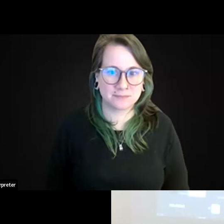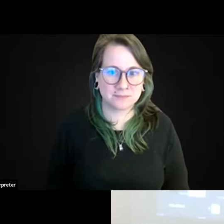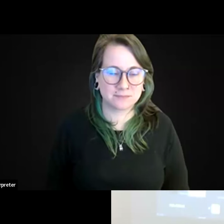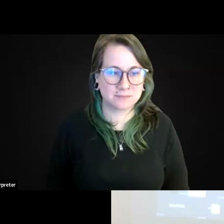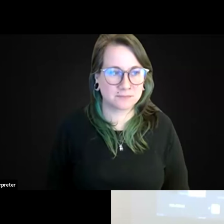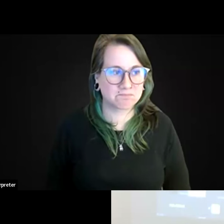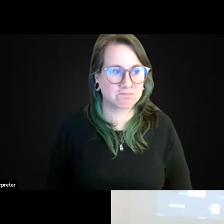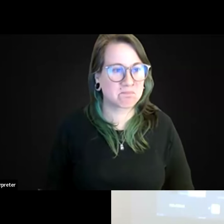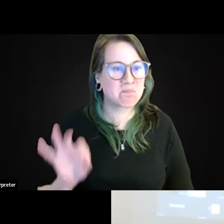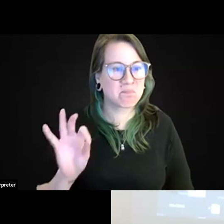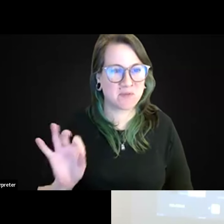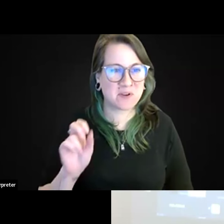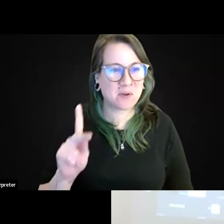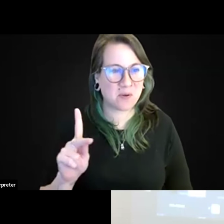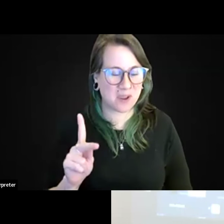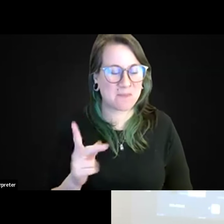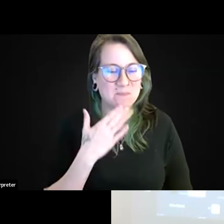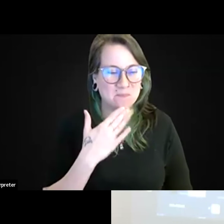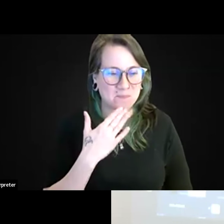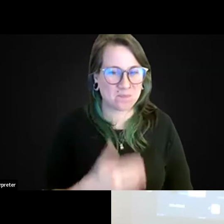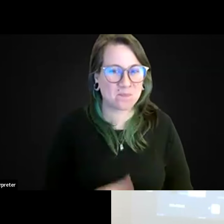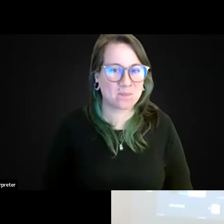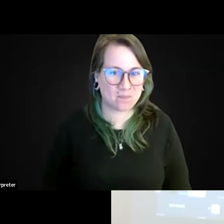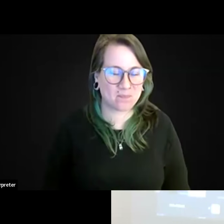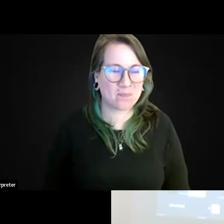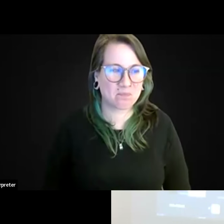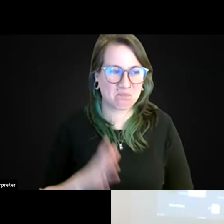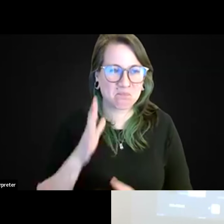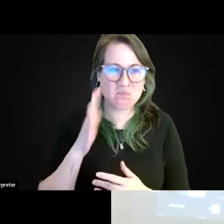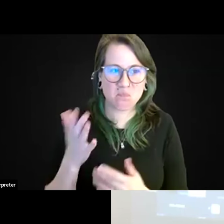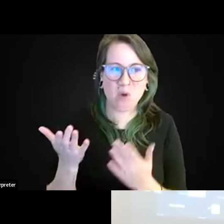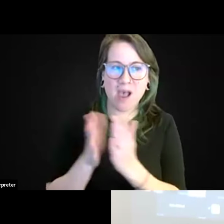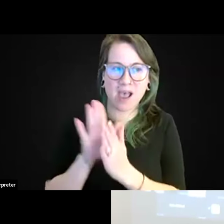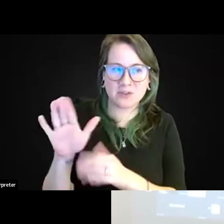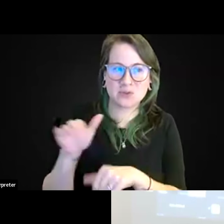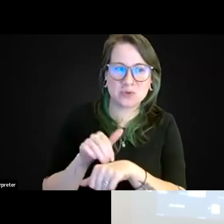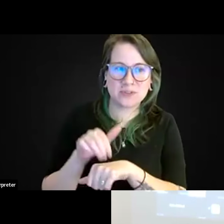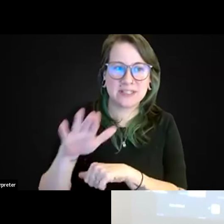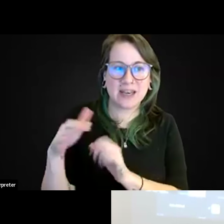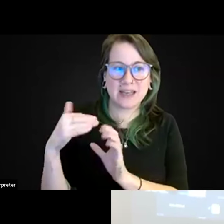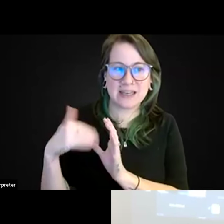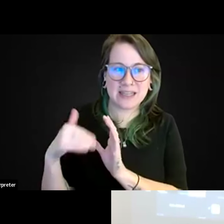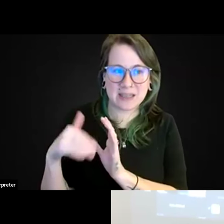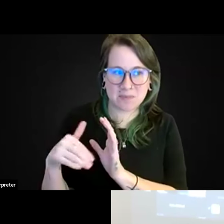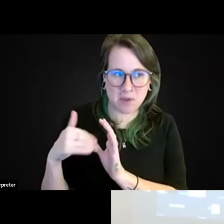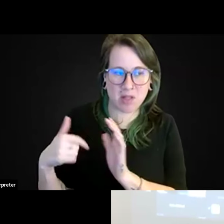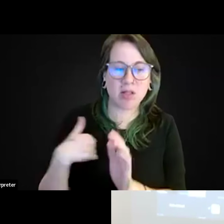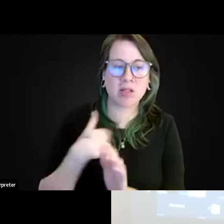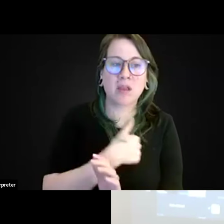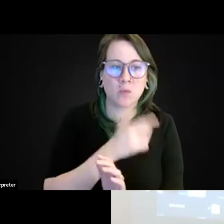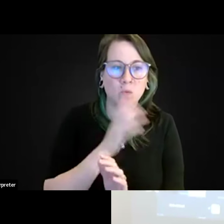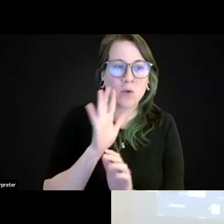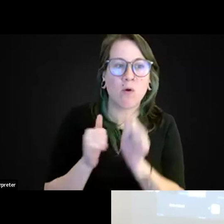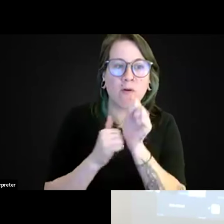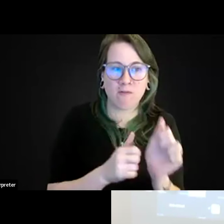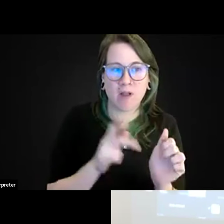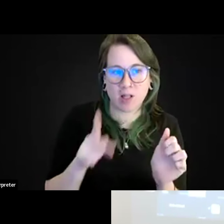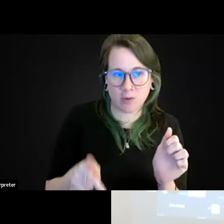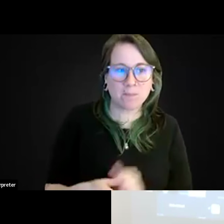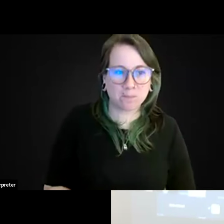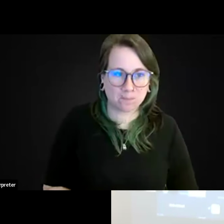All right, perfect, perfect. We'll get them to send an email, and what we can do is follow up via